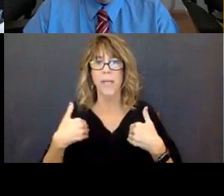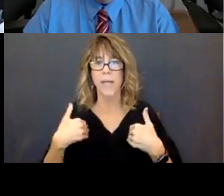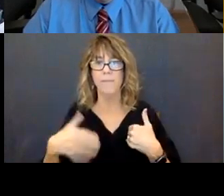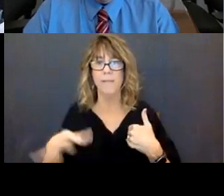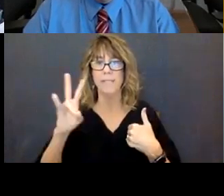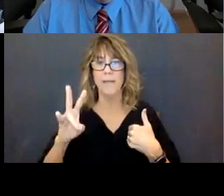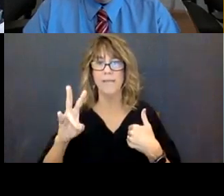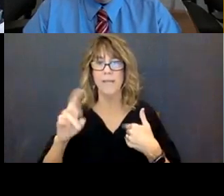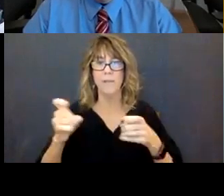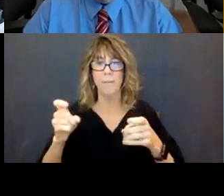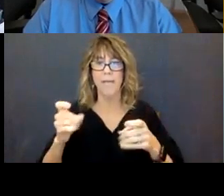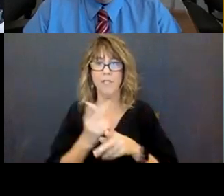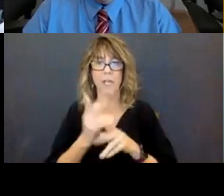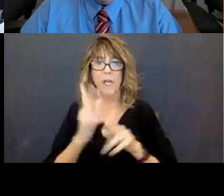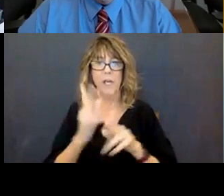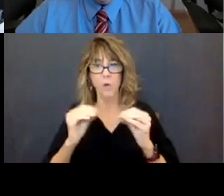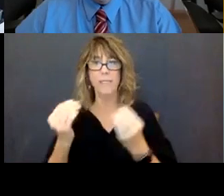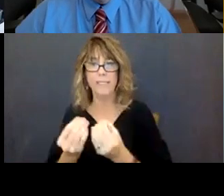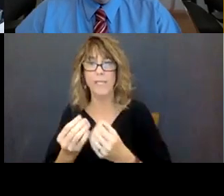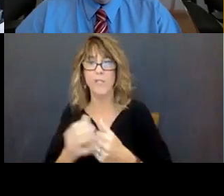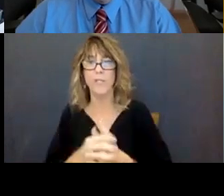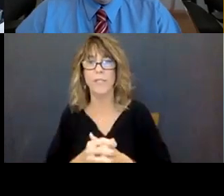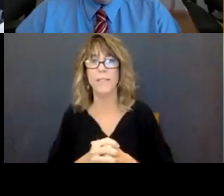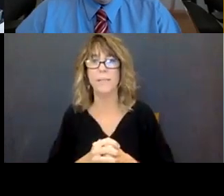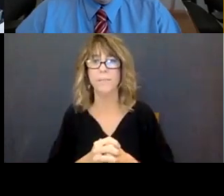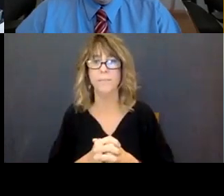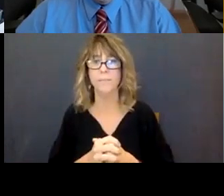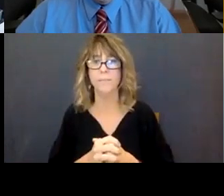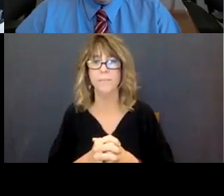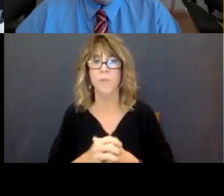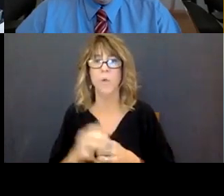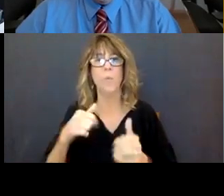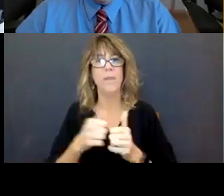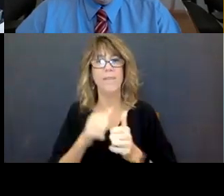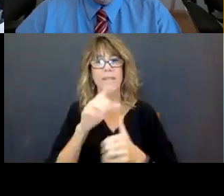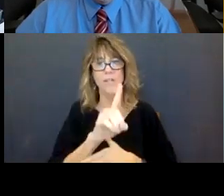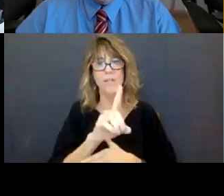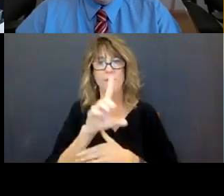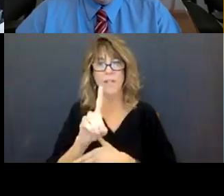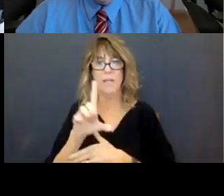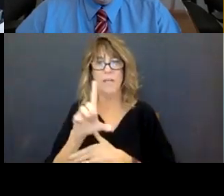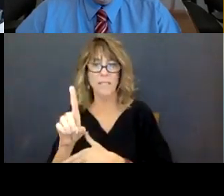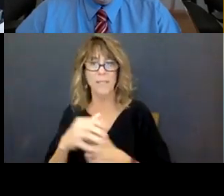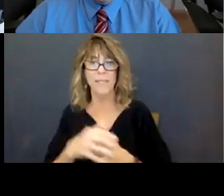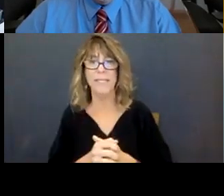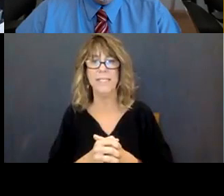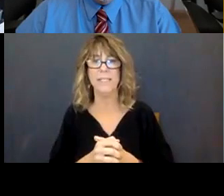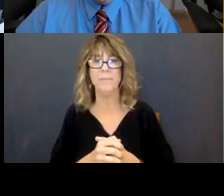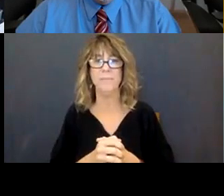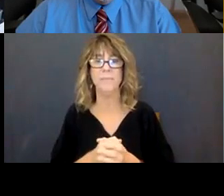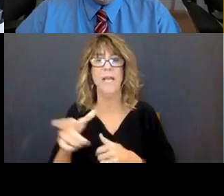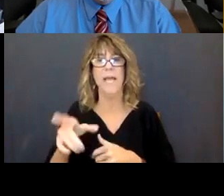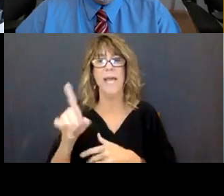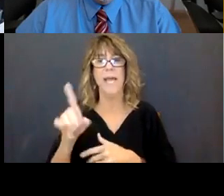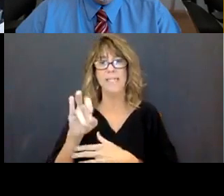Developmental Disabilities. As David spoke to, our essence really is to ensure that voice